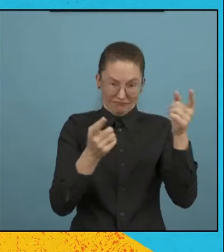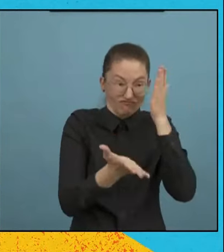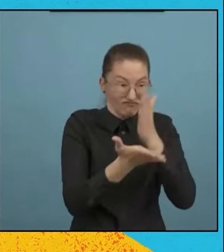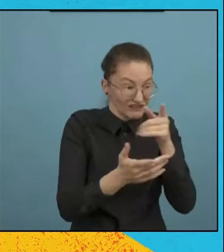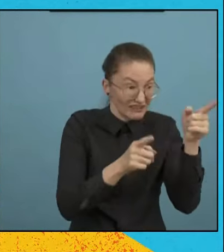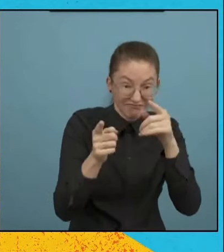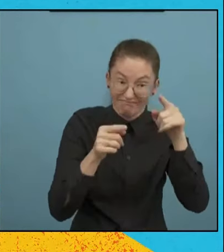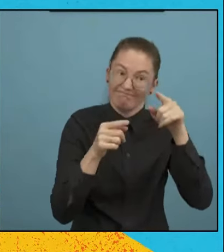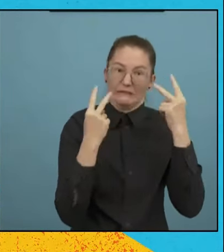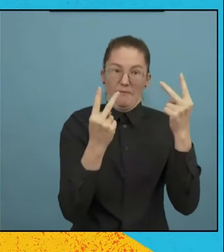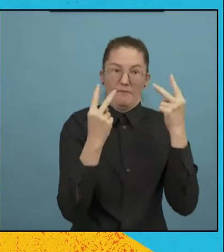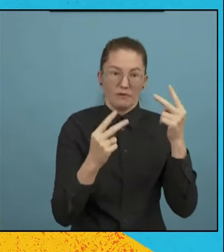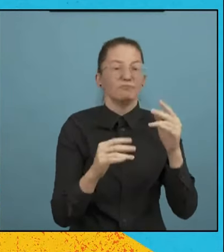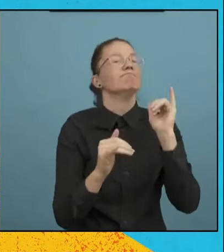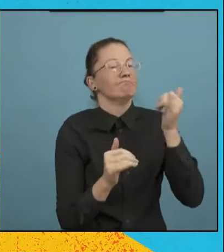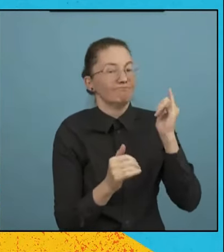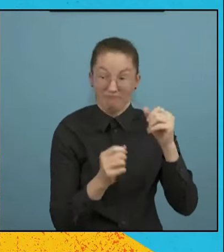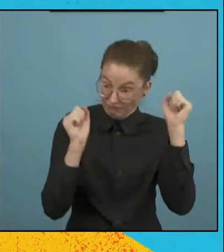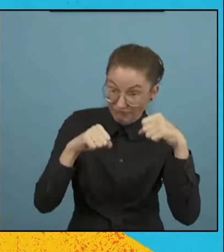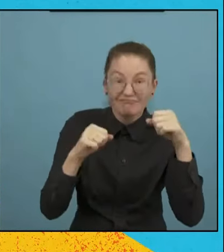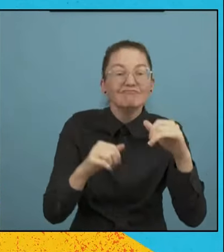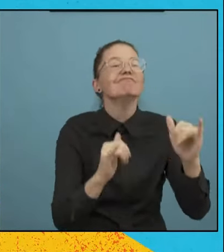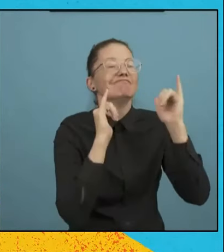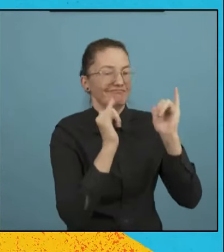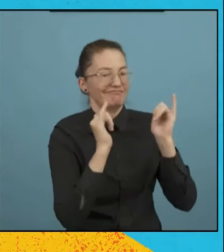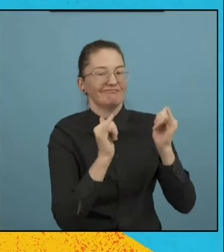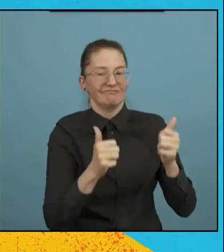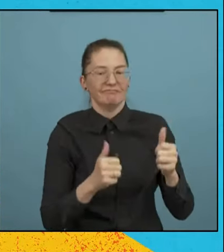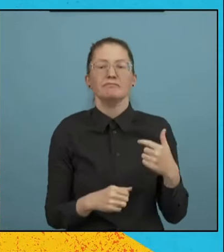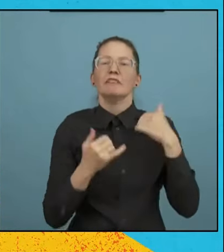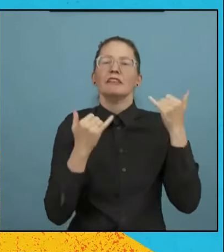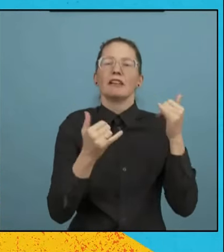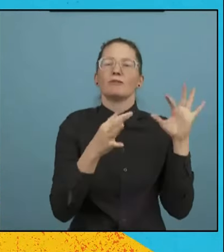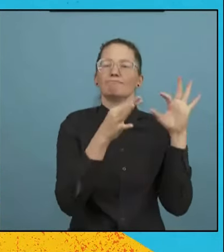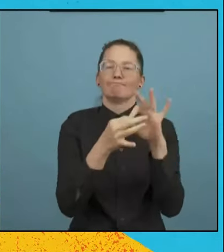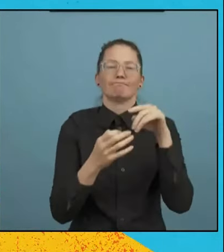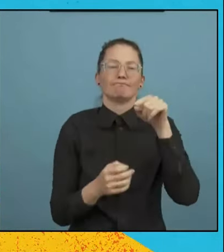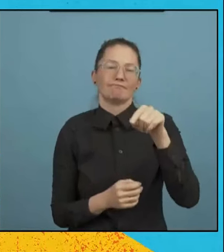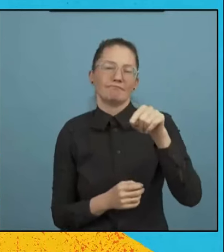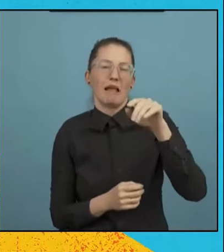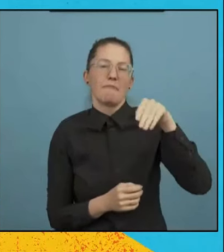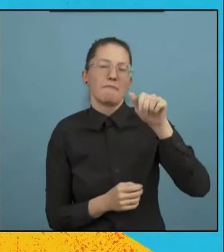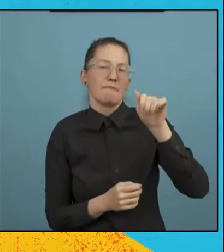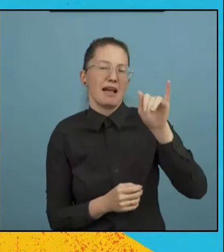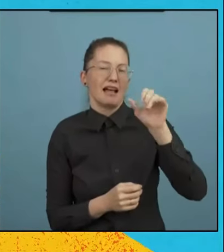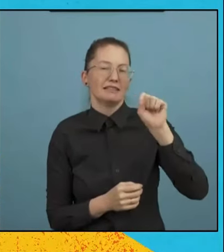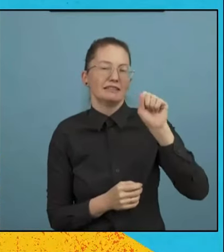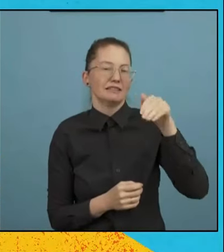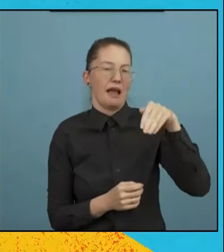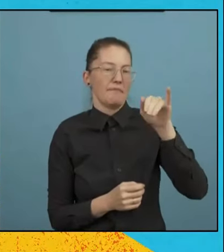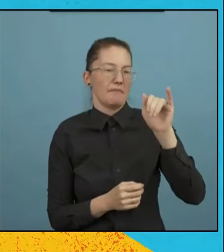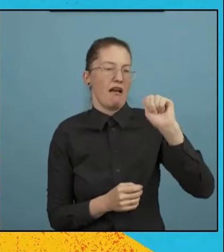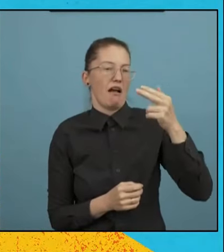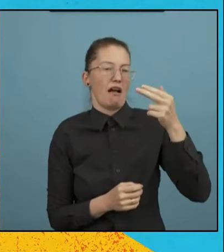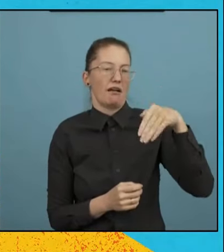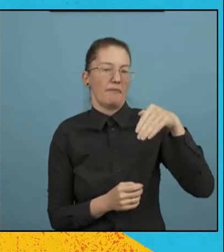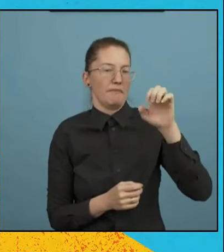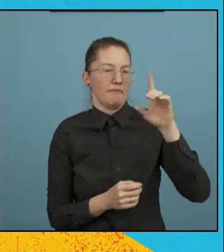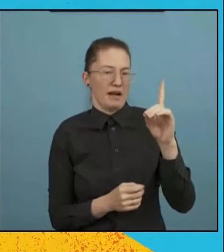in all their diversity in implementing the SDGs? Thank you, Sharon. I'm from